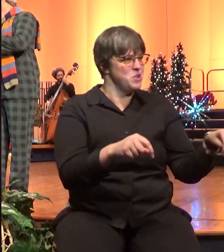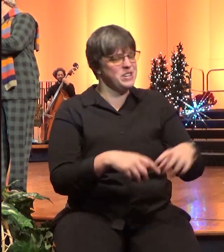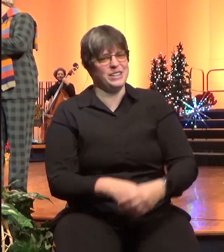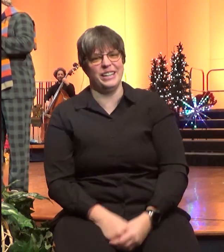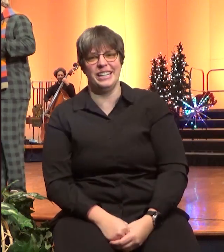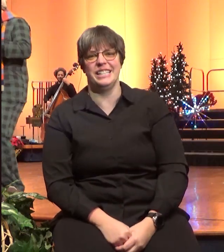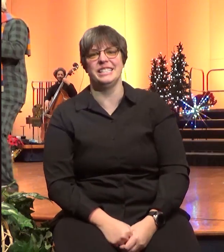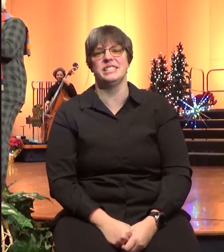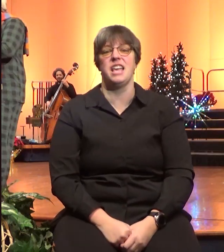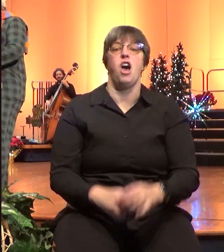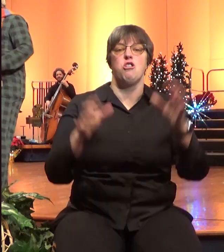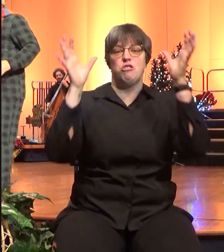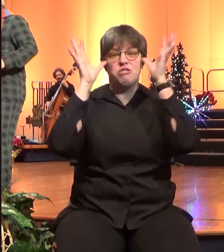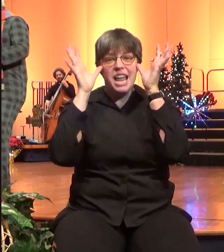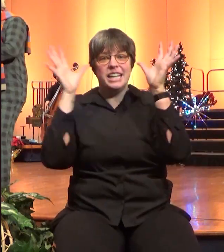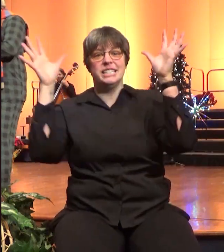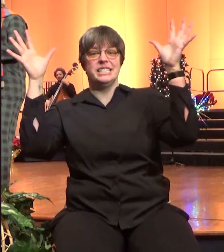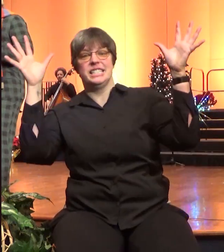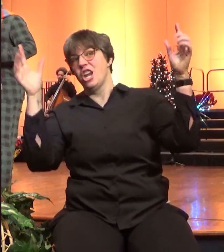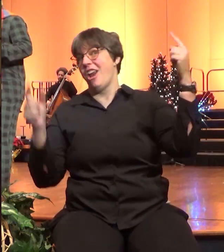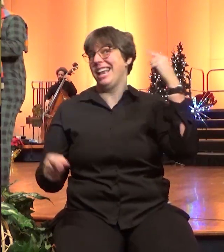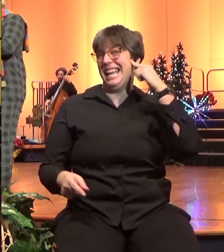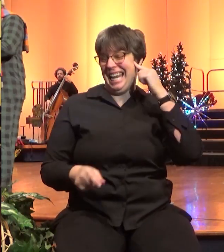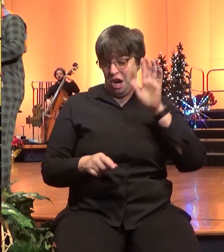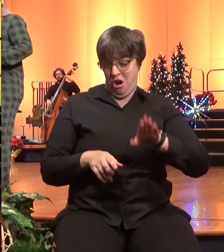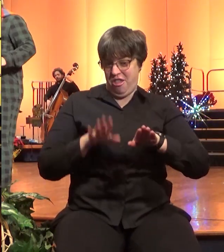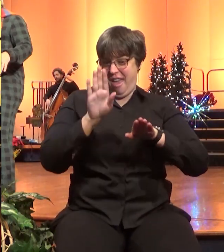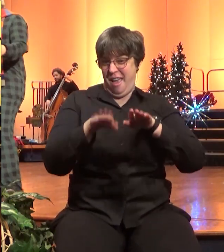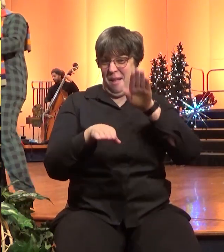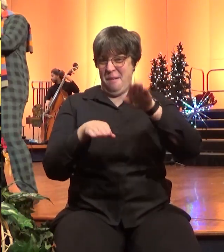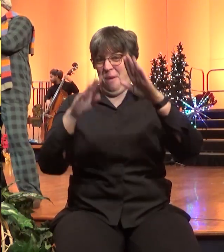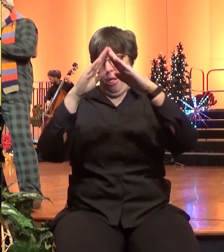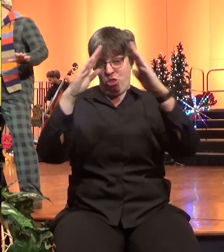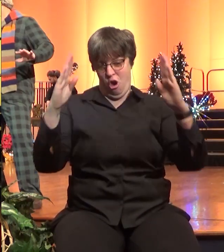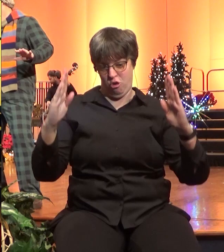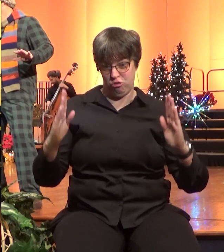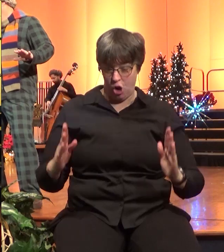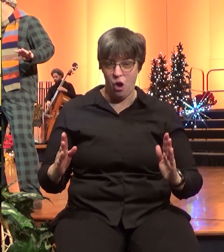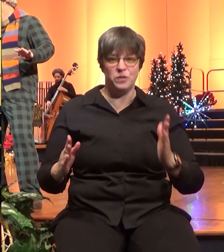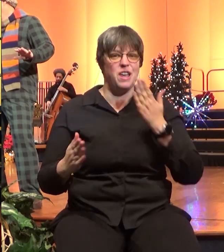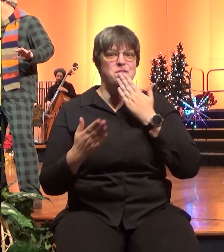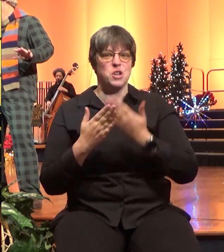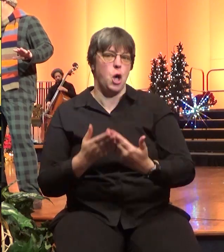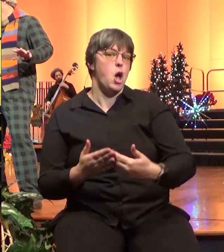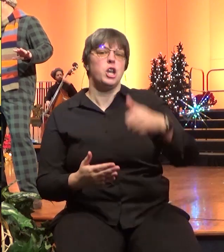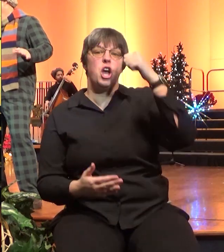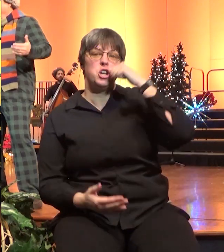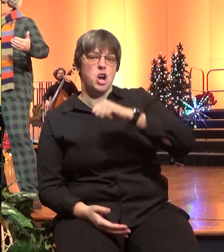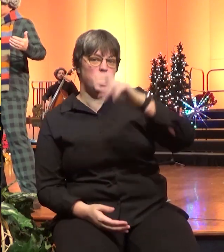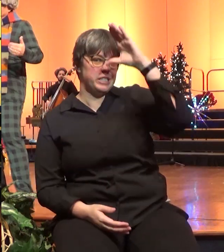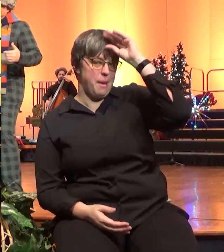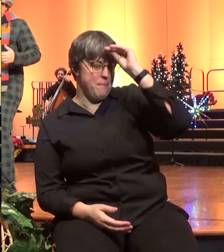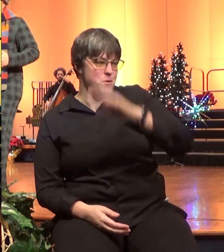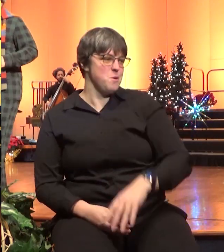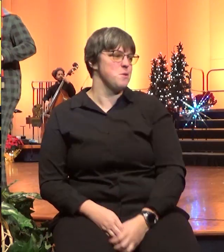toys. Reindeer hooves on all the roofs of good little girls and